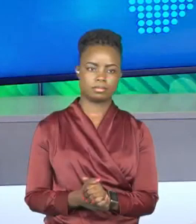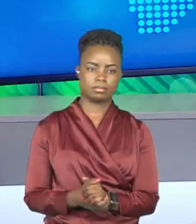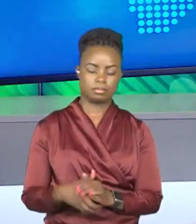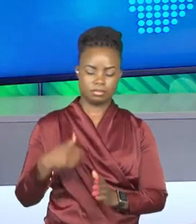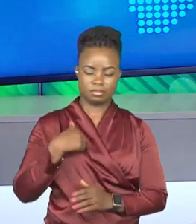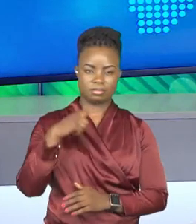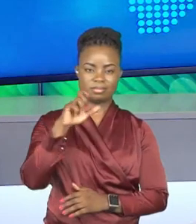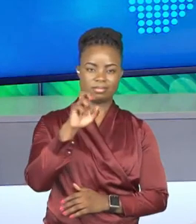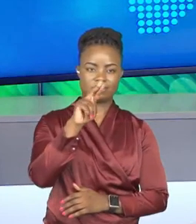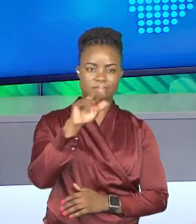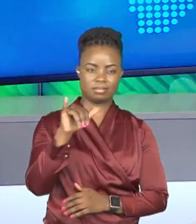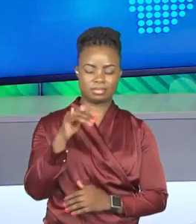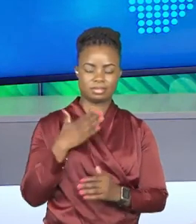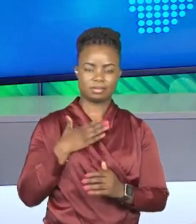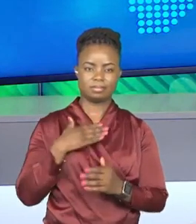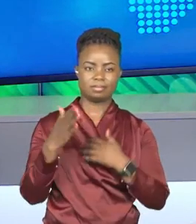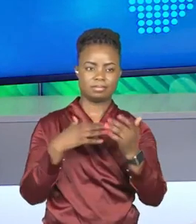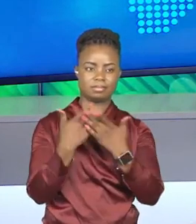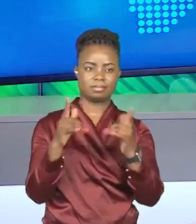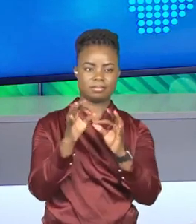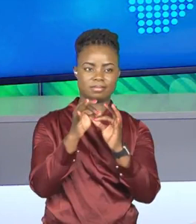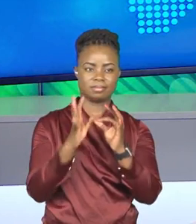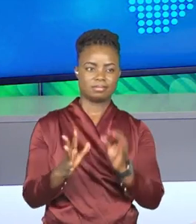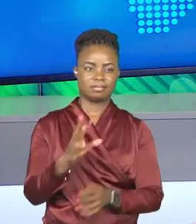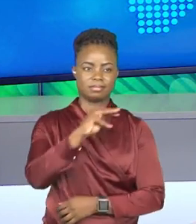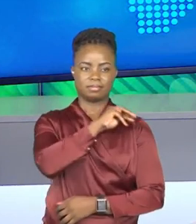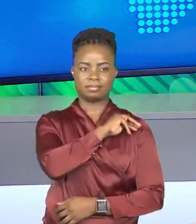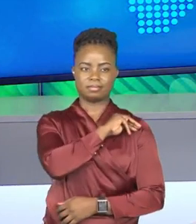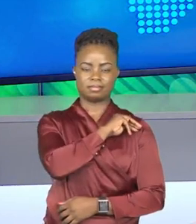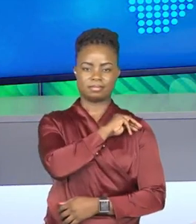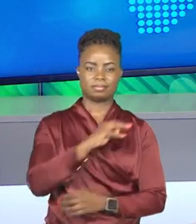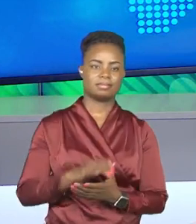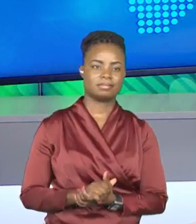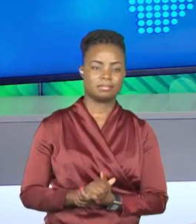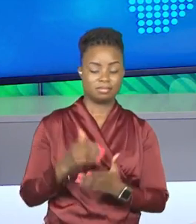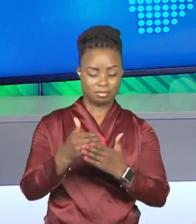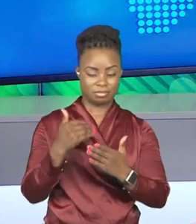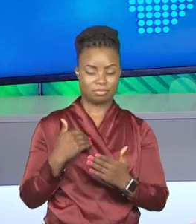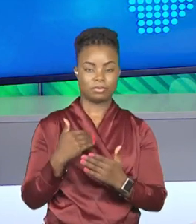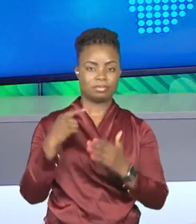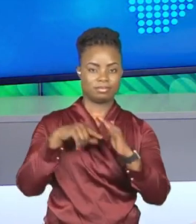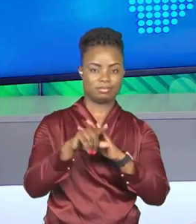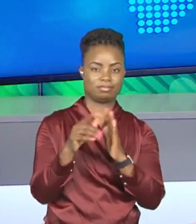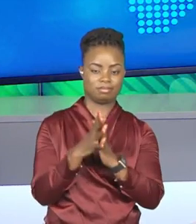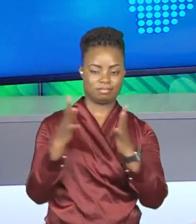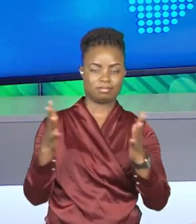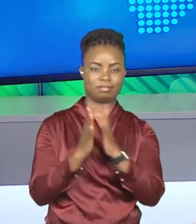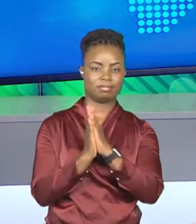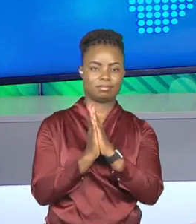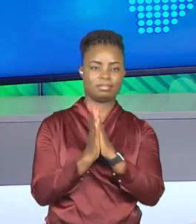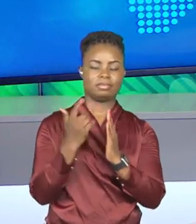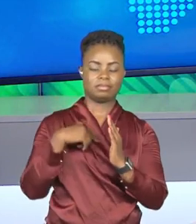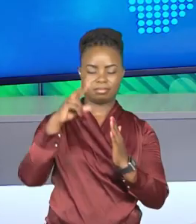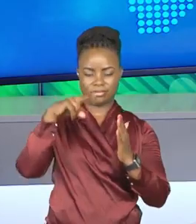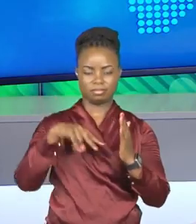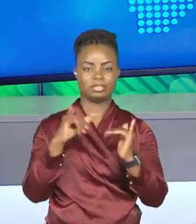I'm Lenny Rashid, and our sign language interpreter today is Monica Mwangi. Before we get into the main stories, let's take a look at the